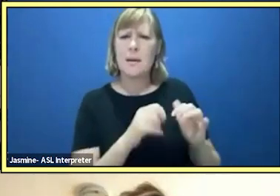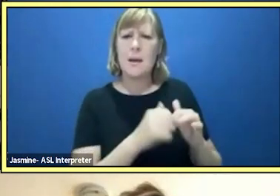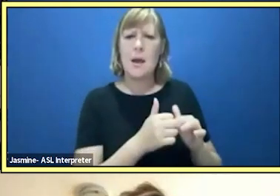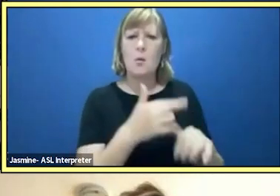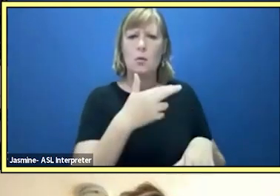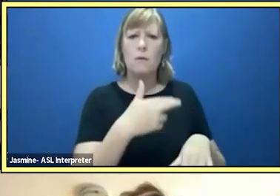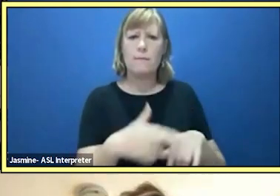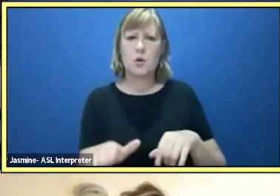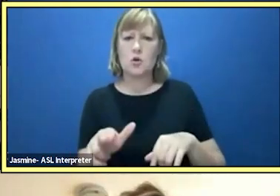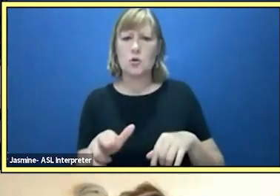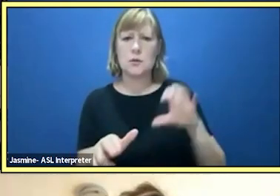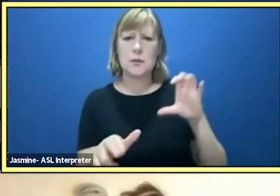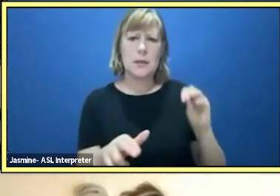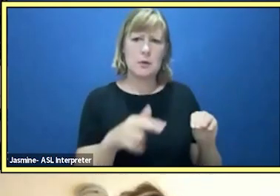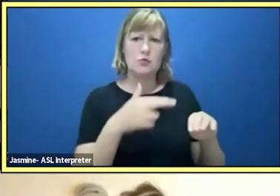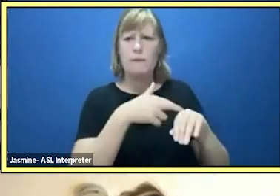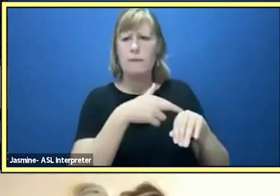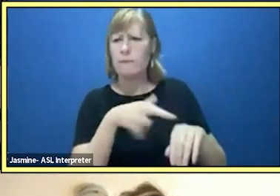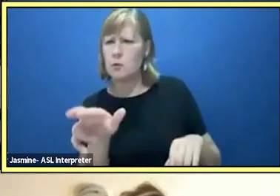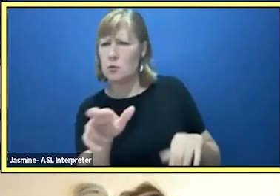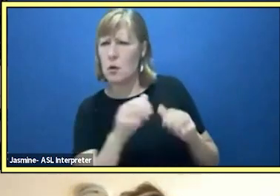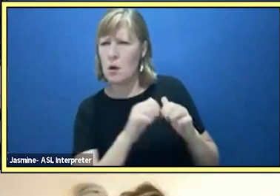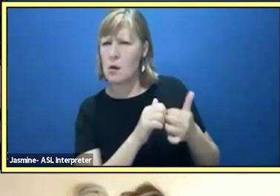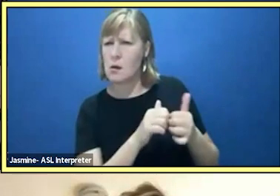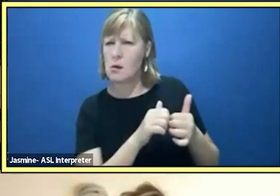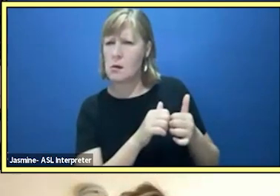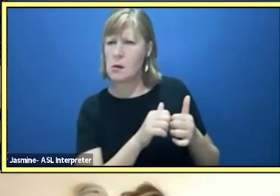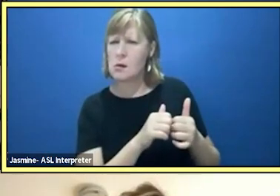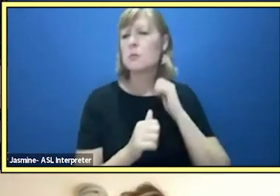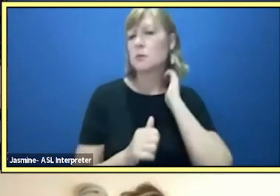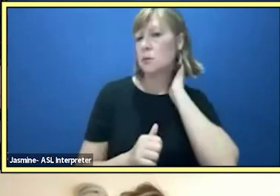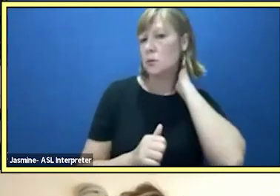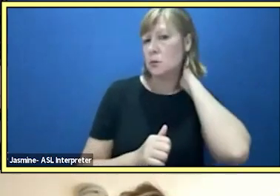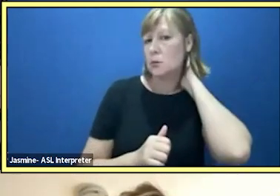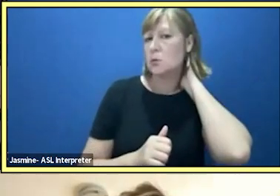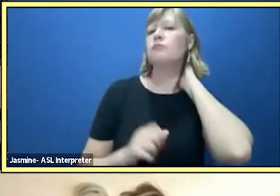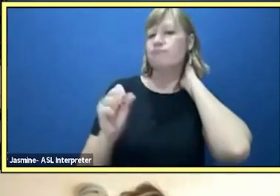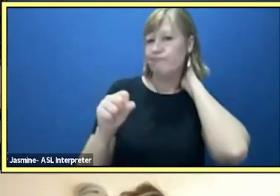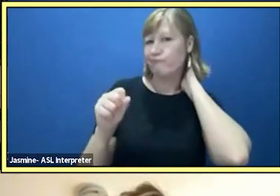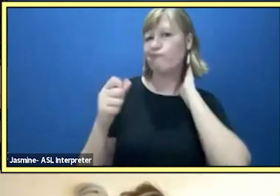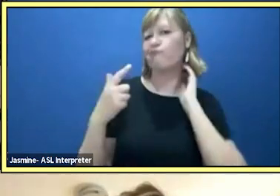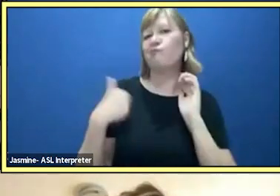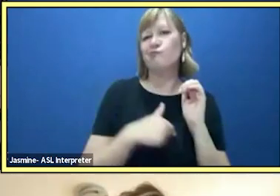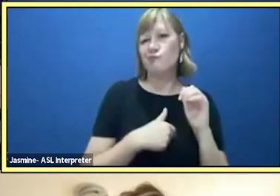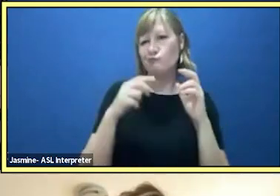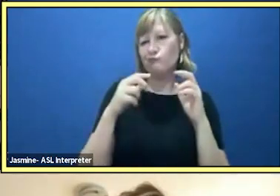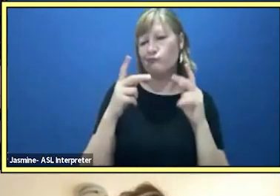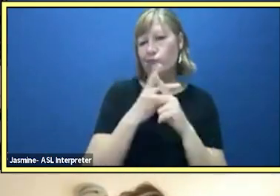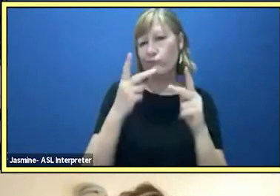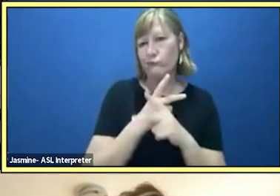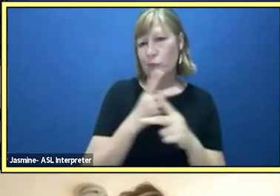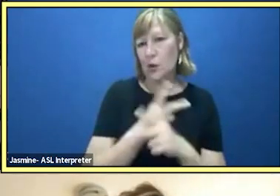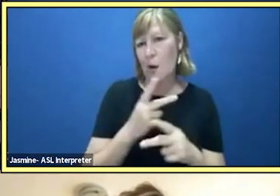from case managers, because you said that they were going to be the providers with So services. we are working out the details for how that will